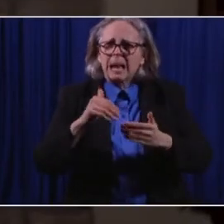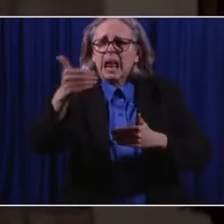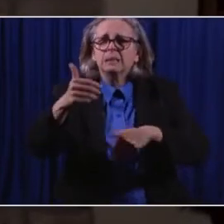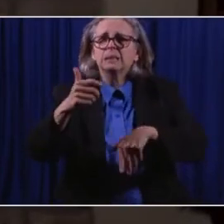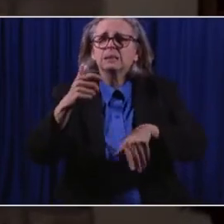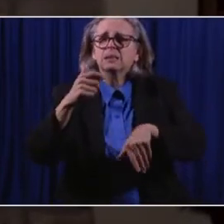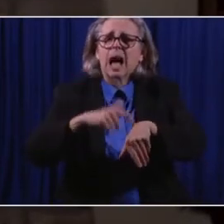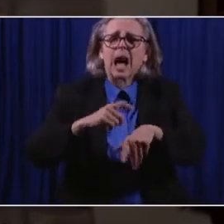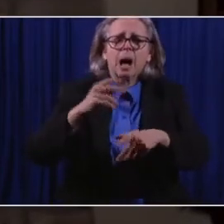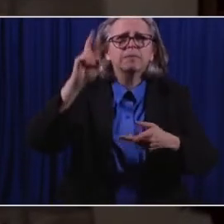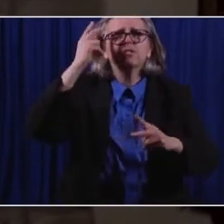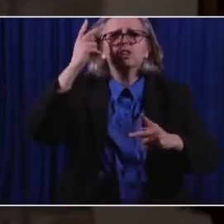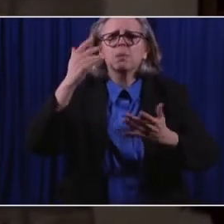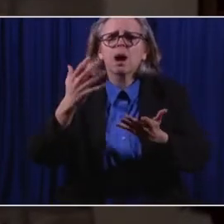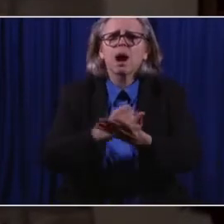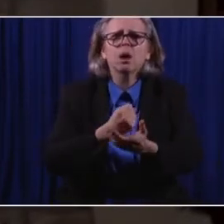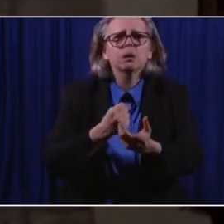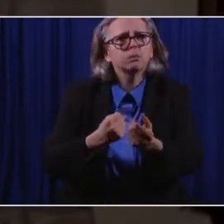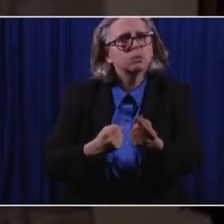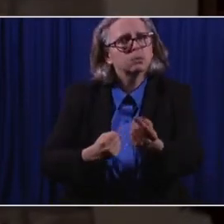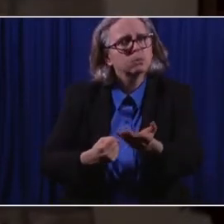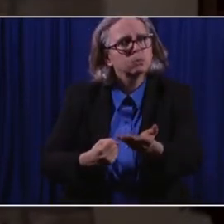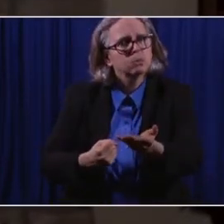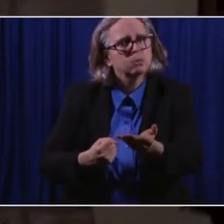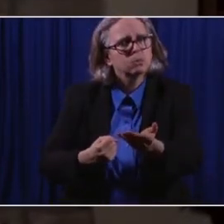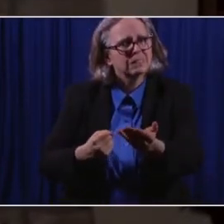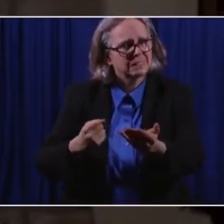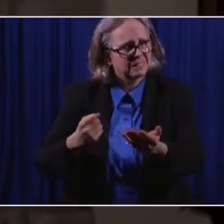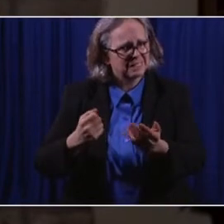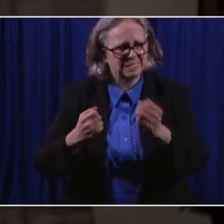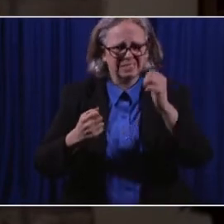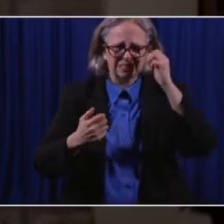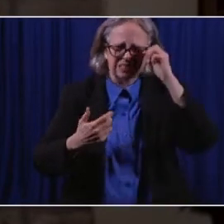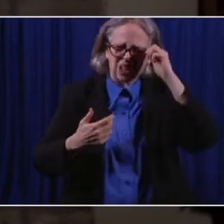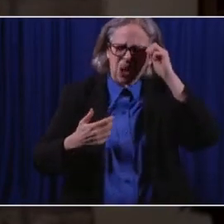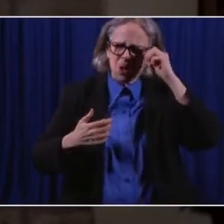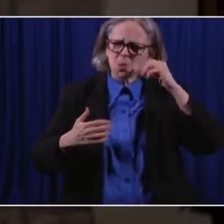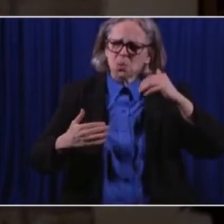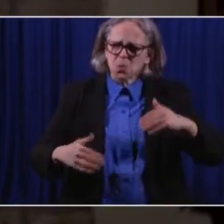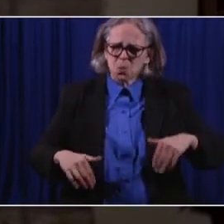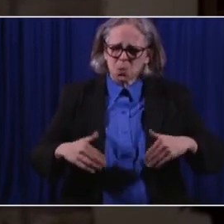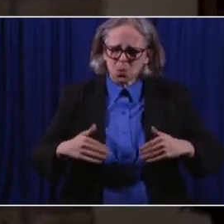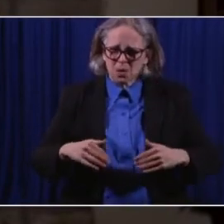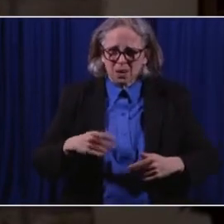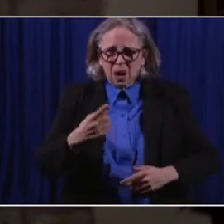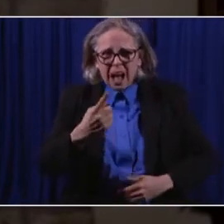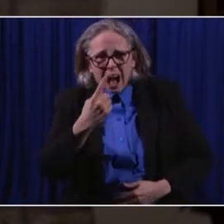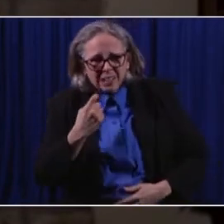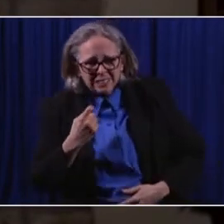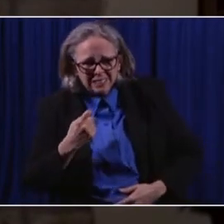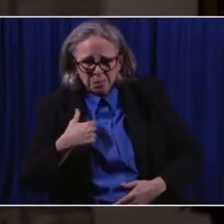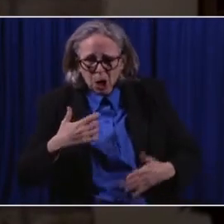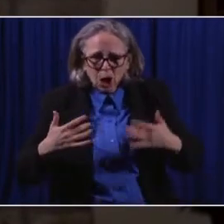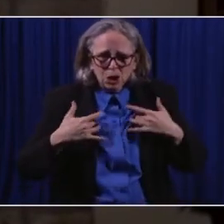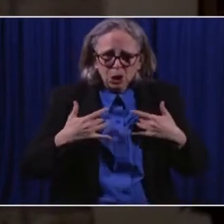know, if I change your question a little bit and ask, what are you worried about? Well, what I'm worried about is people who aren't taking it,